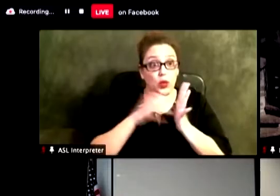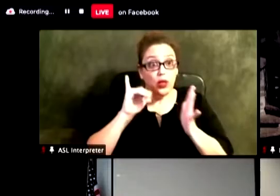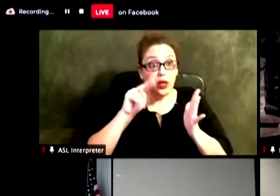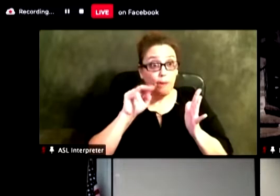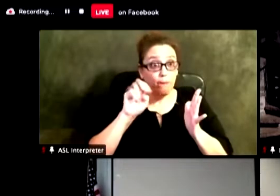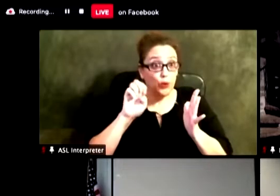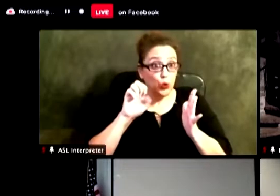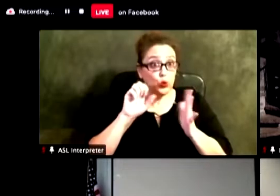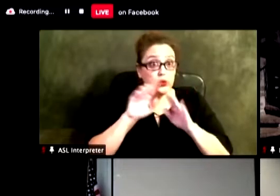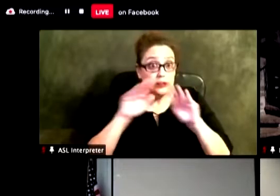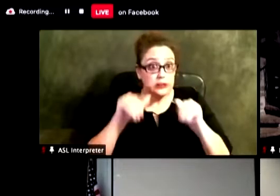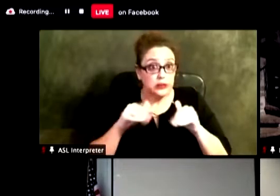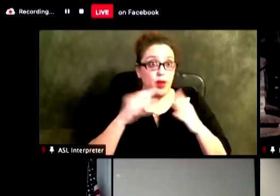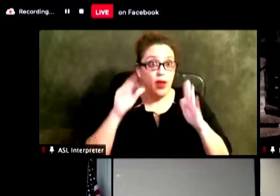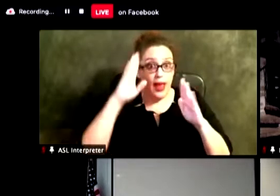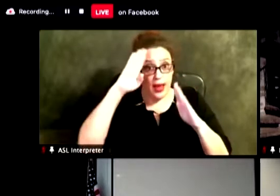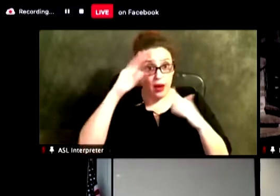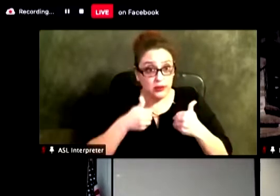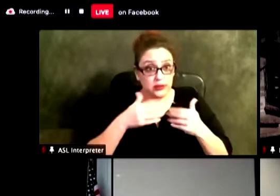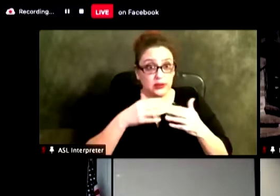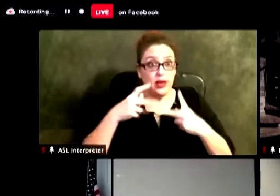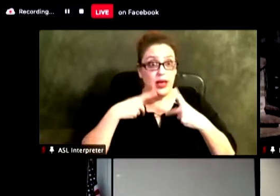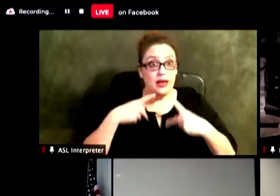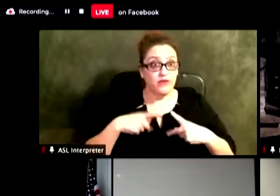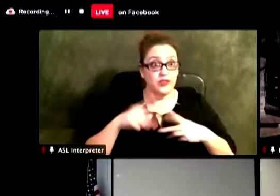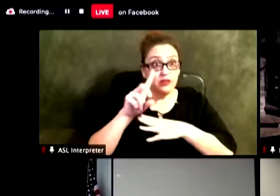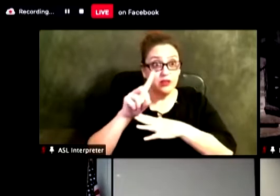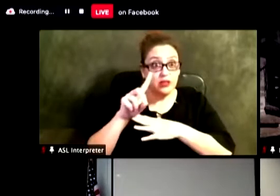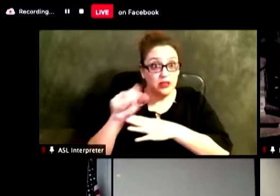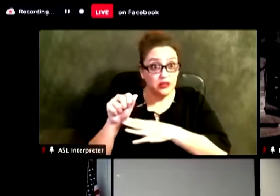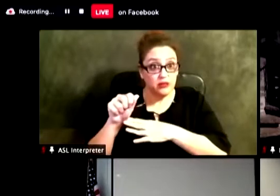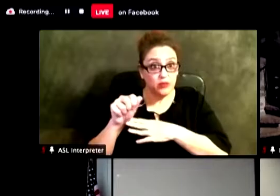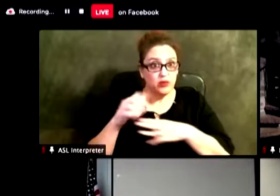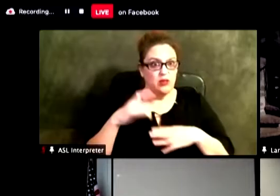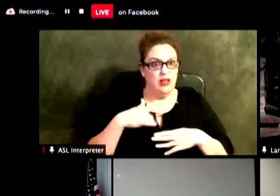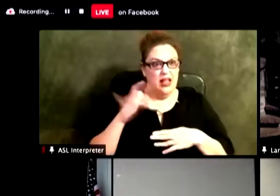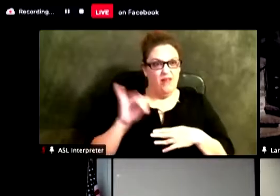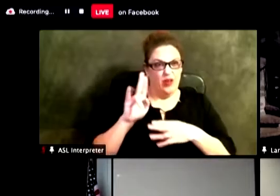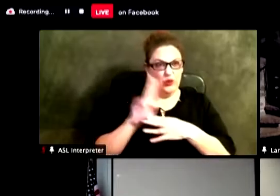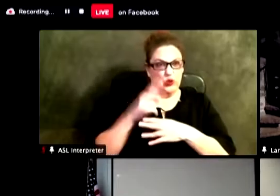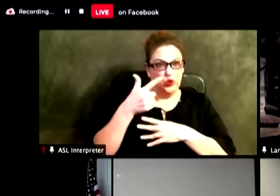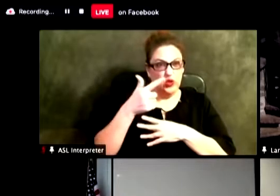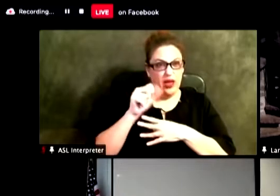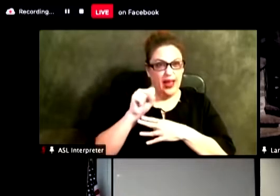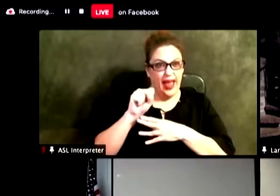disabled, I was gaslit. Darvo tactic was used against me.